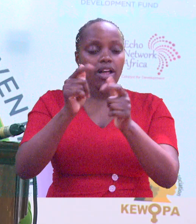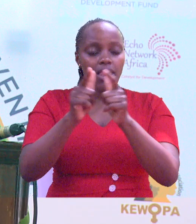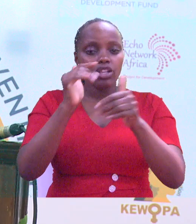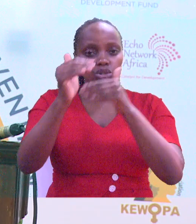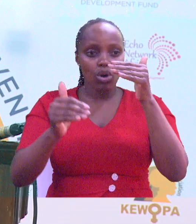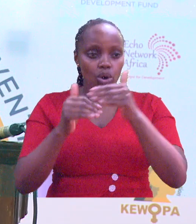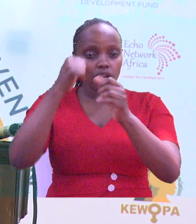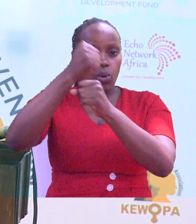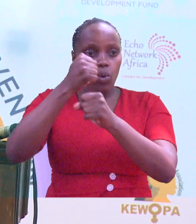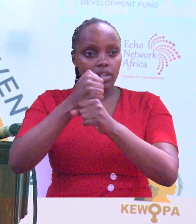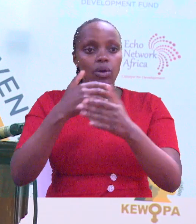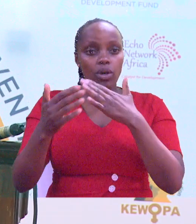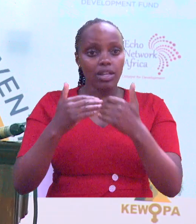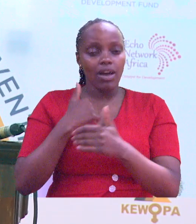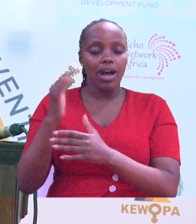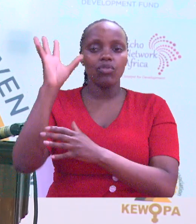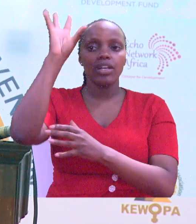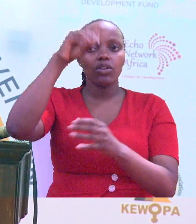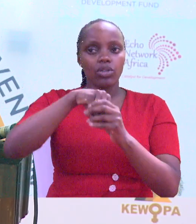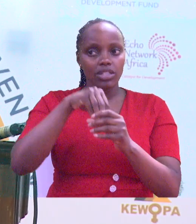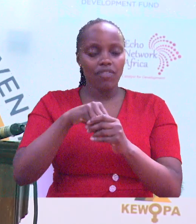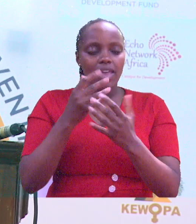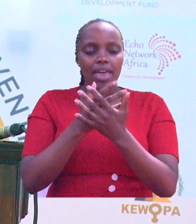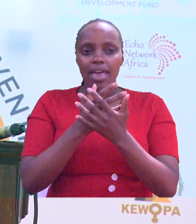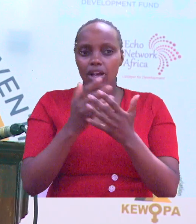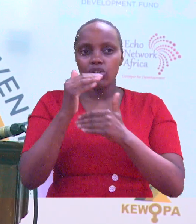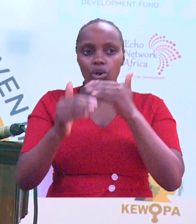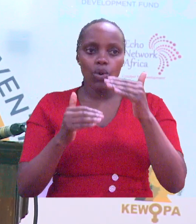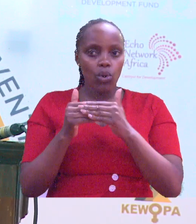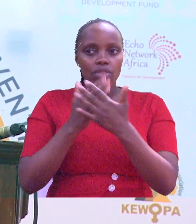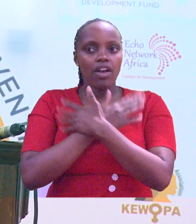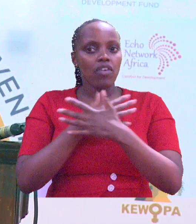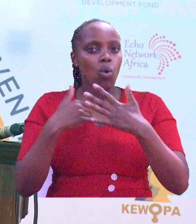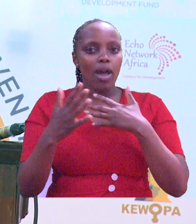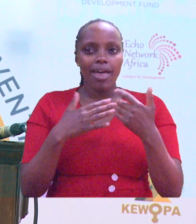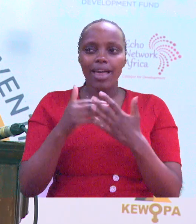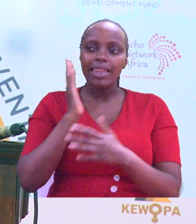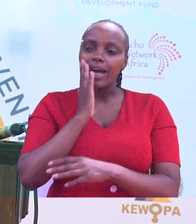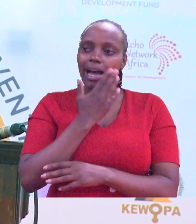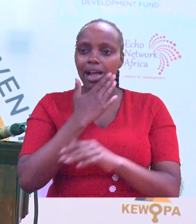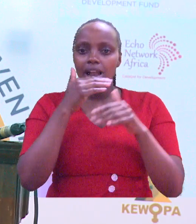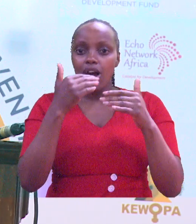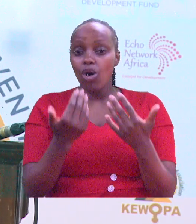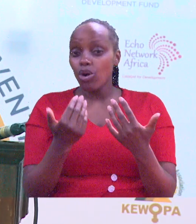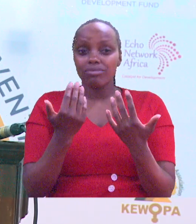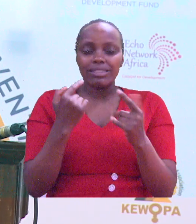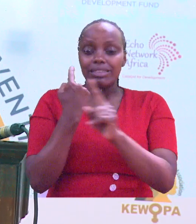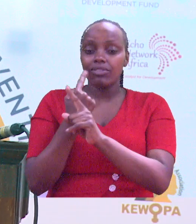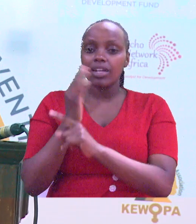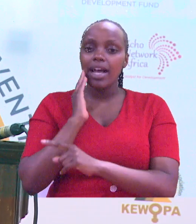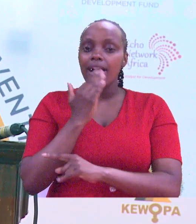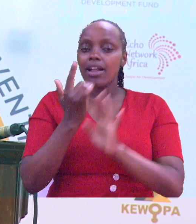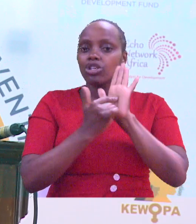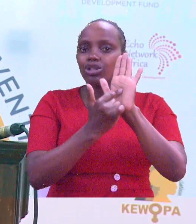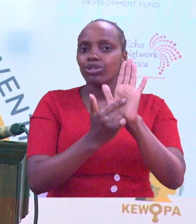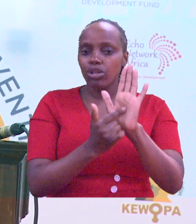weave a tapestry of inclusivity where every thread, regardless of its color or texture, contributes to a